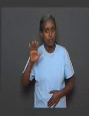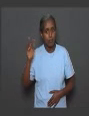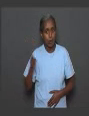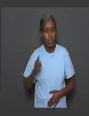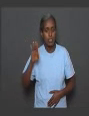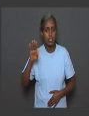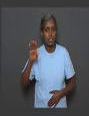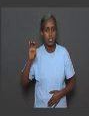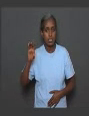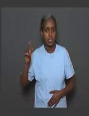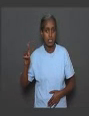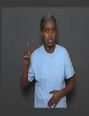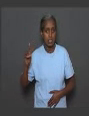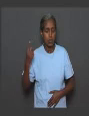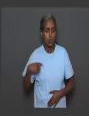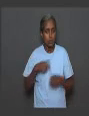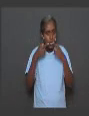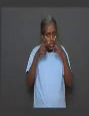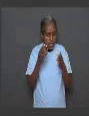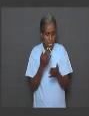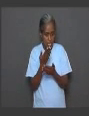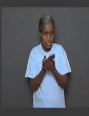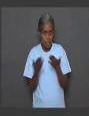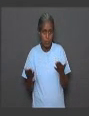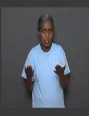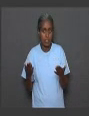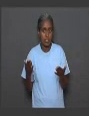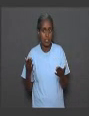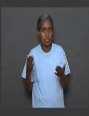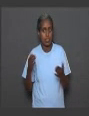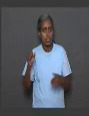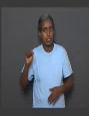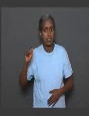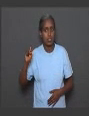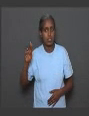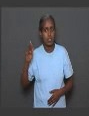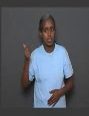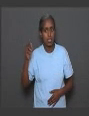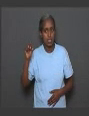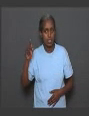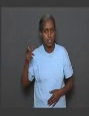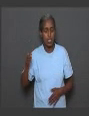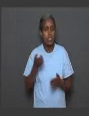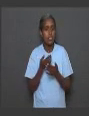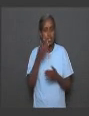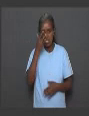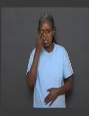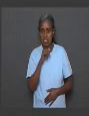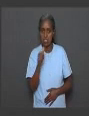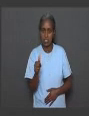CD, we will see something strange. We will see that